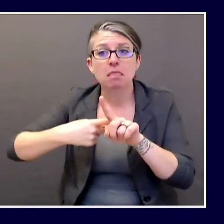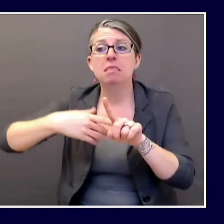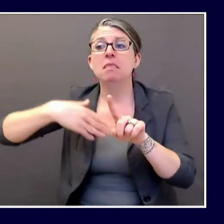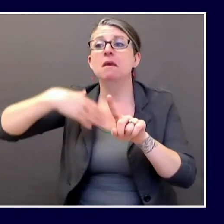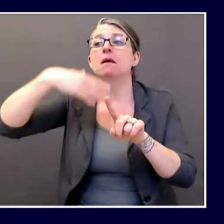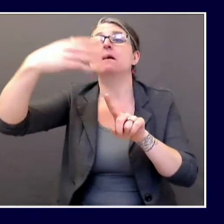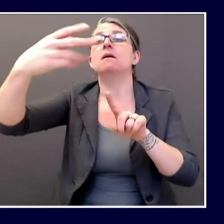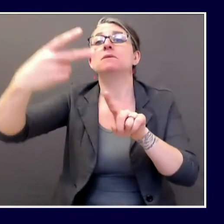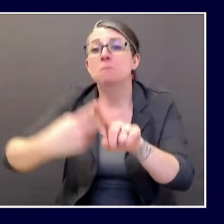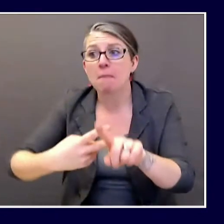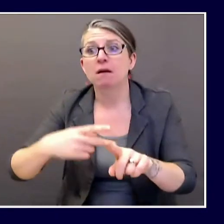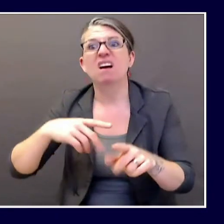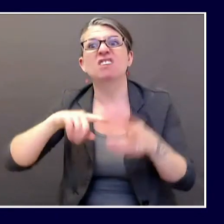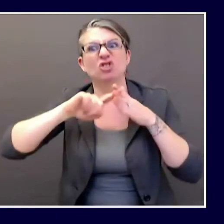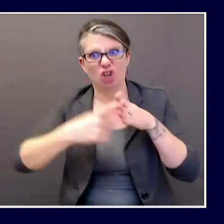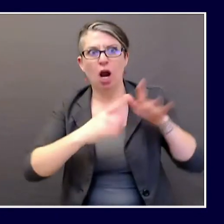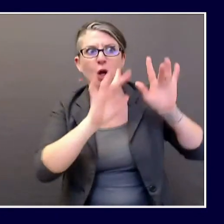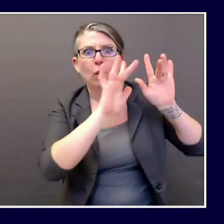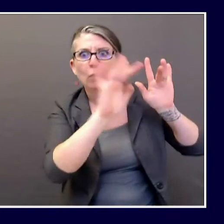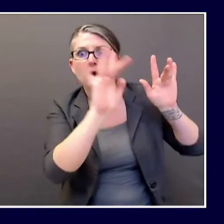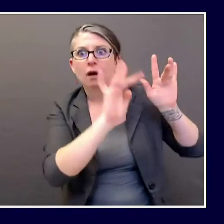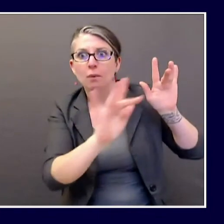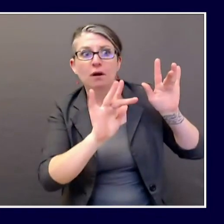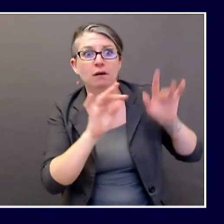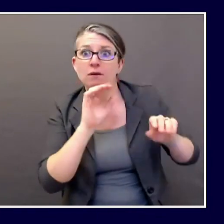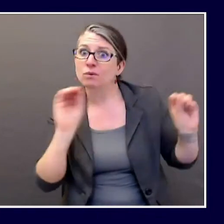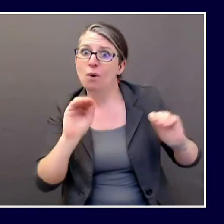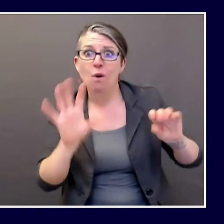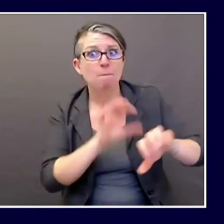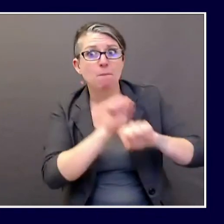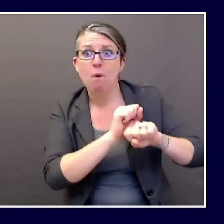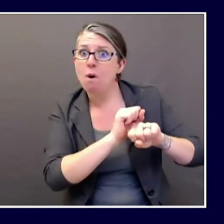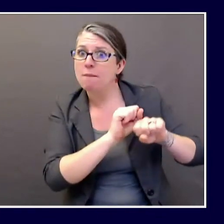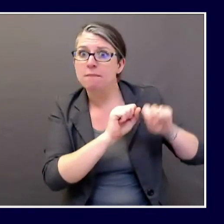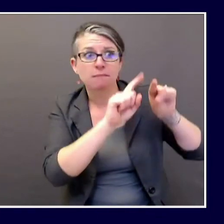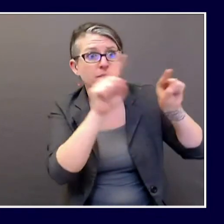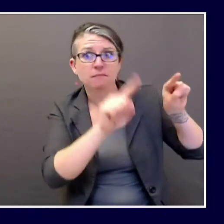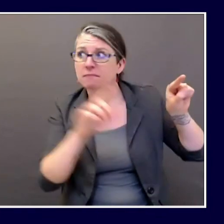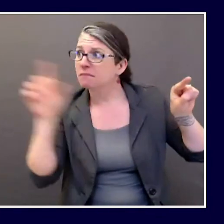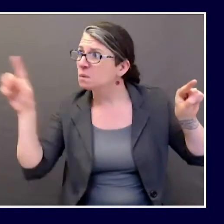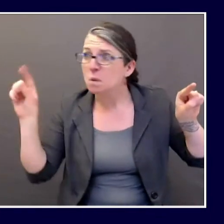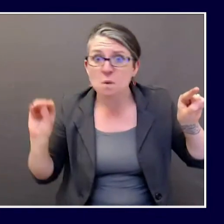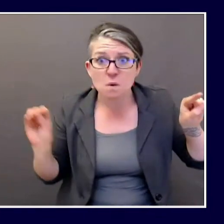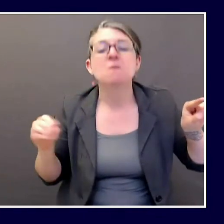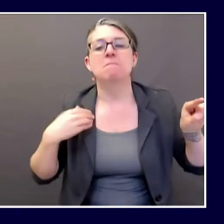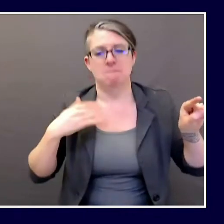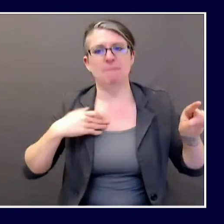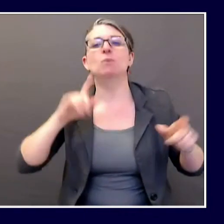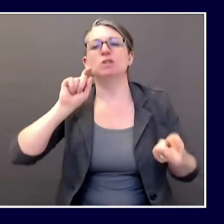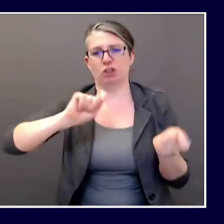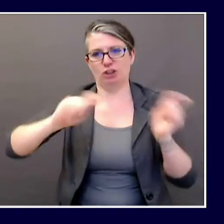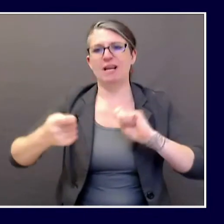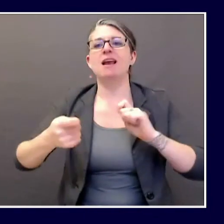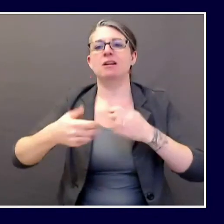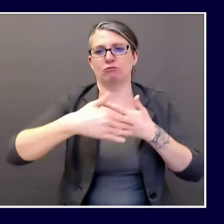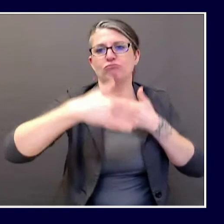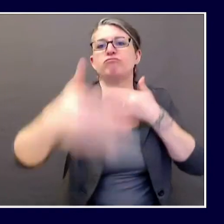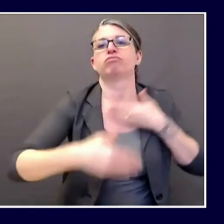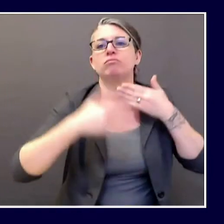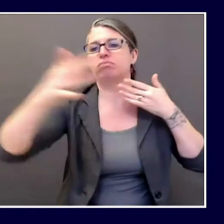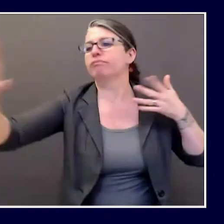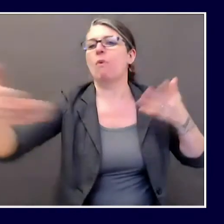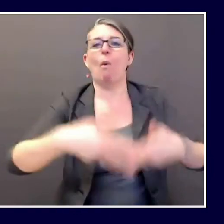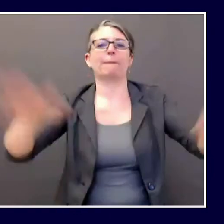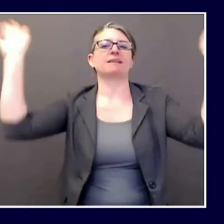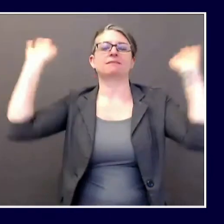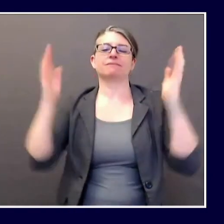Piscataquis County. There's also been a pretty significant increase in Kennebec County. Are there any thoughts as to why that's happening